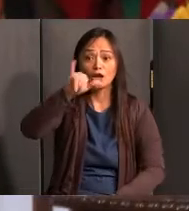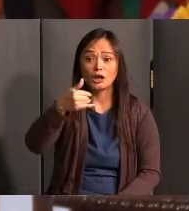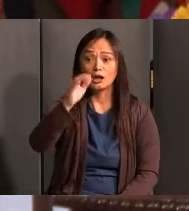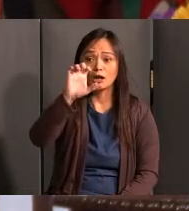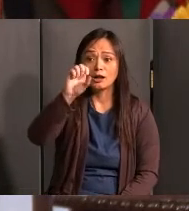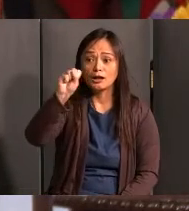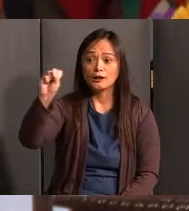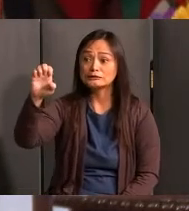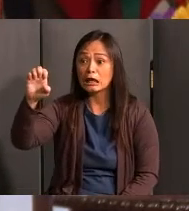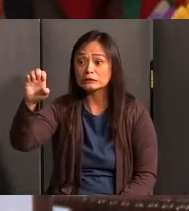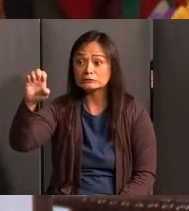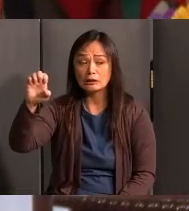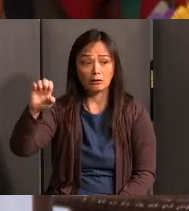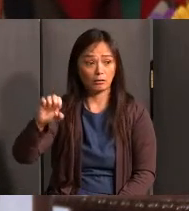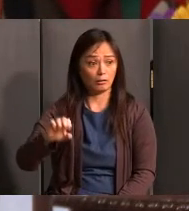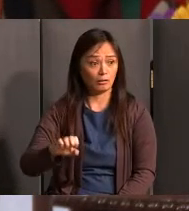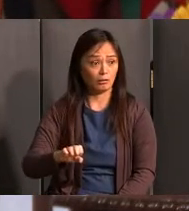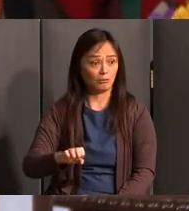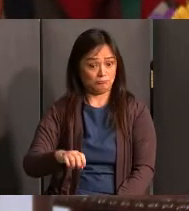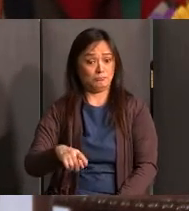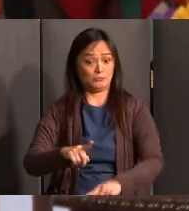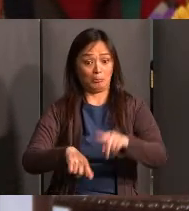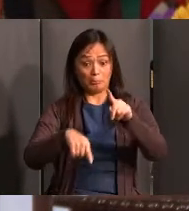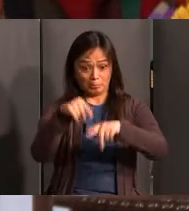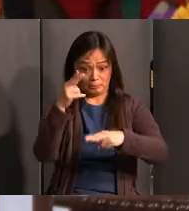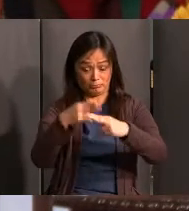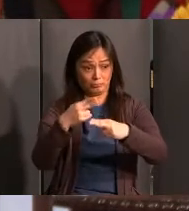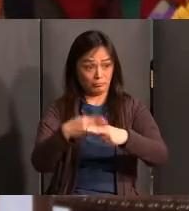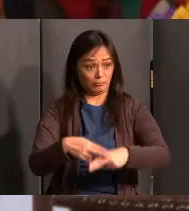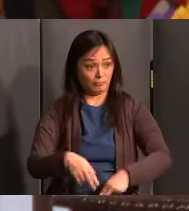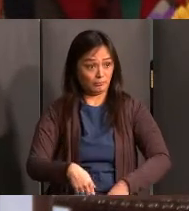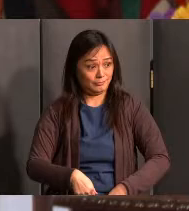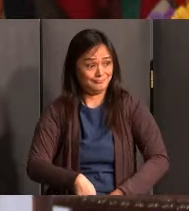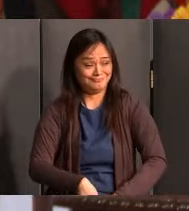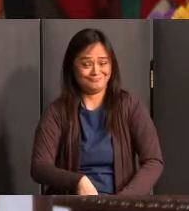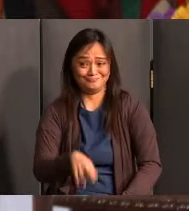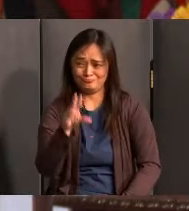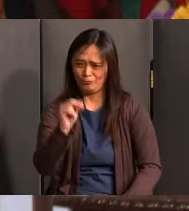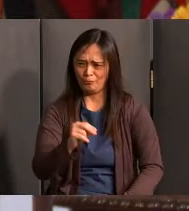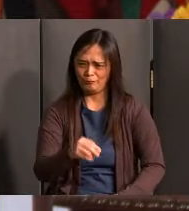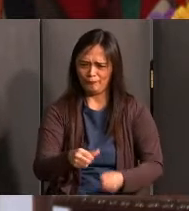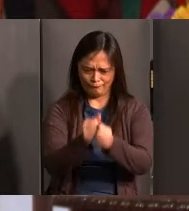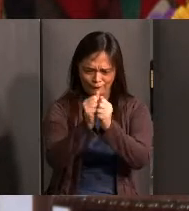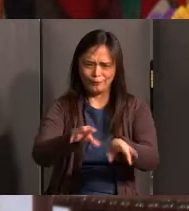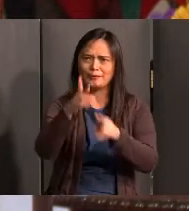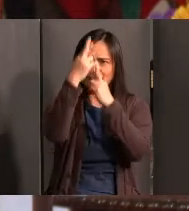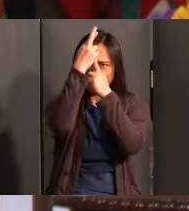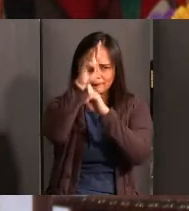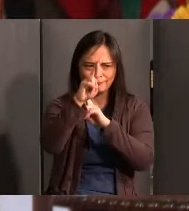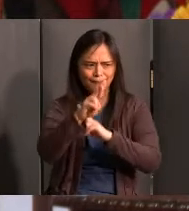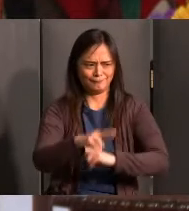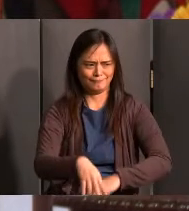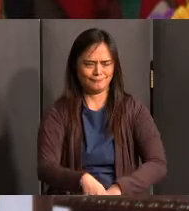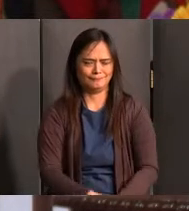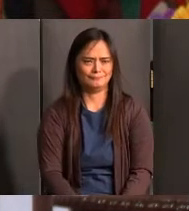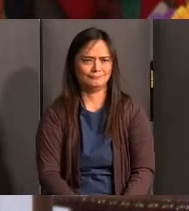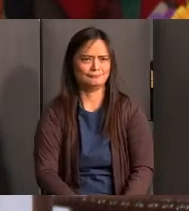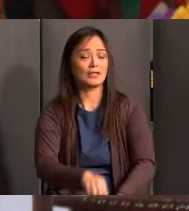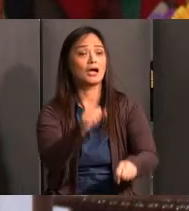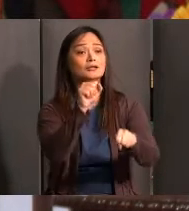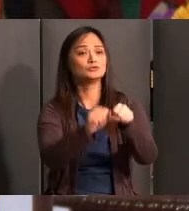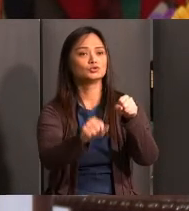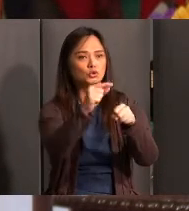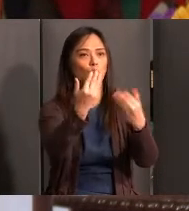ang sabi po rito ng Panginoon sa John 15:3, now ye are clean. Ye are clean